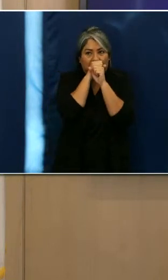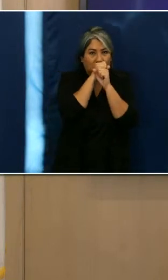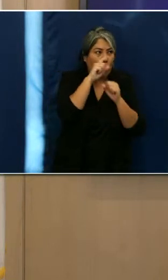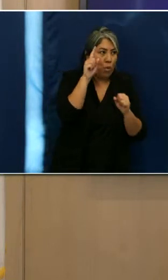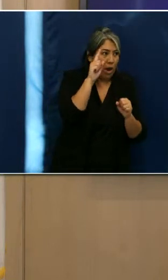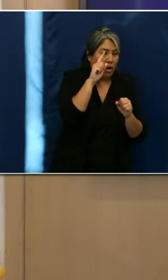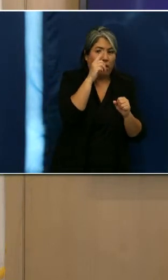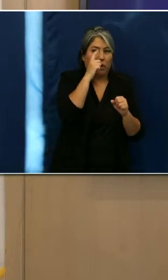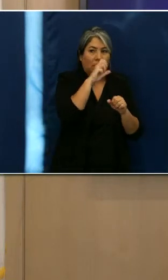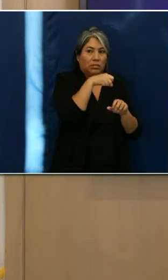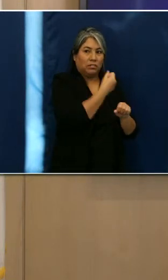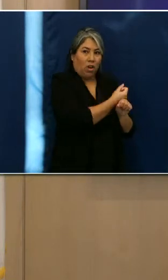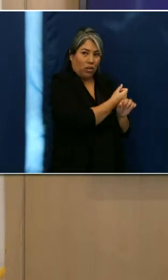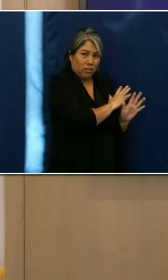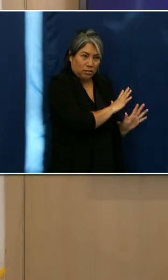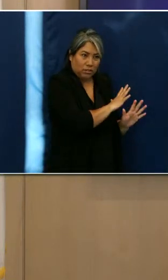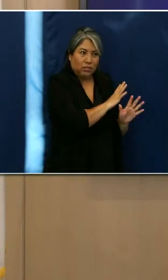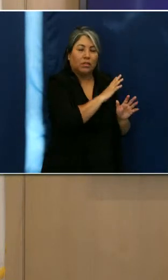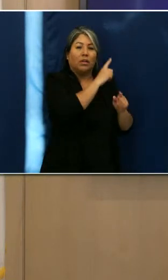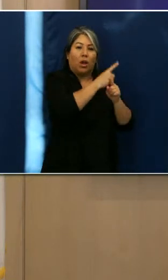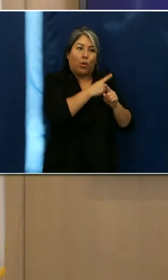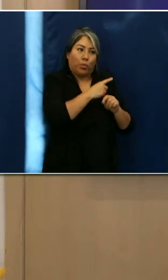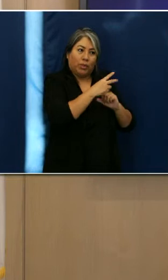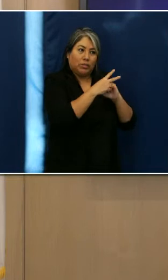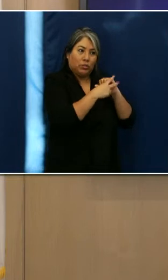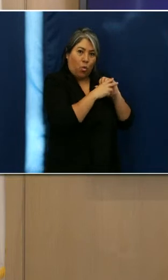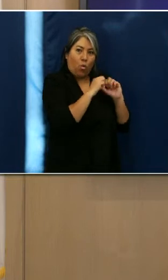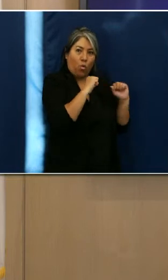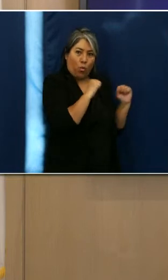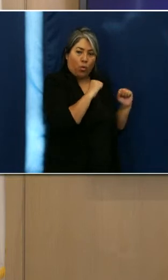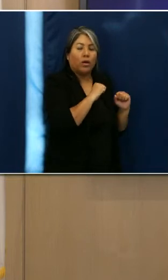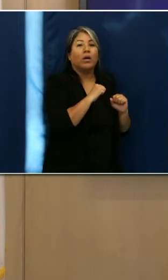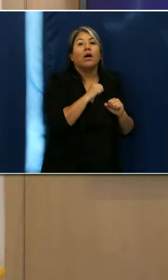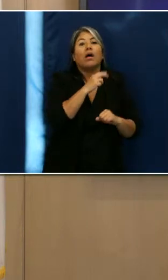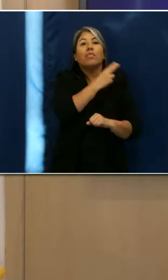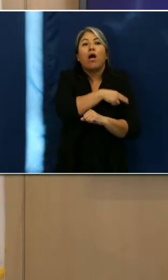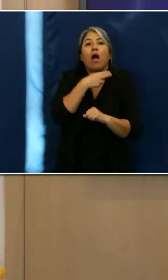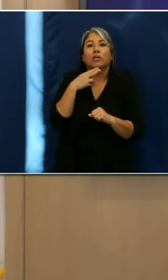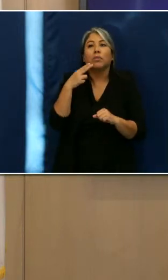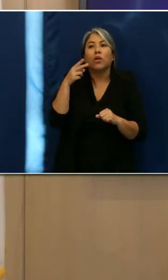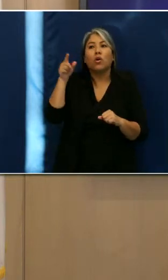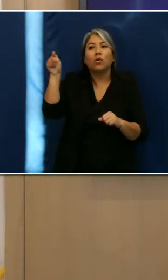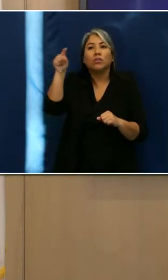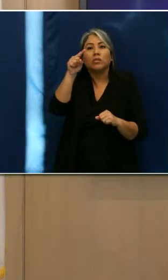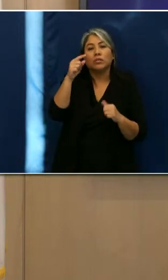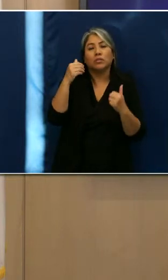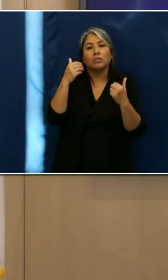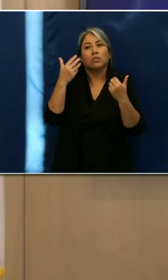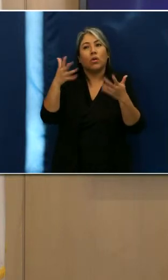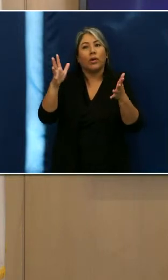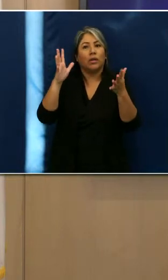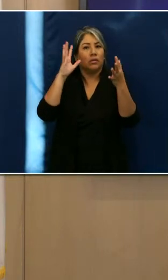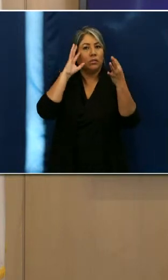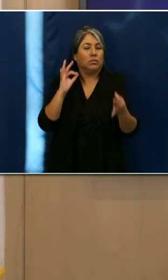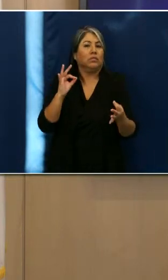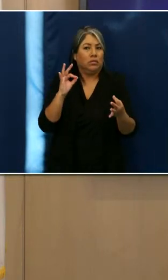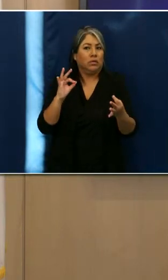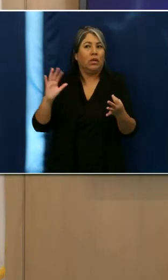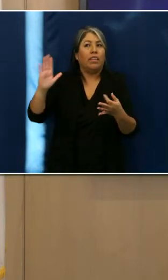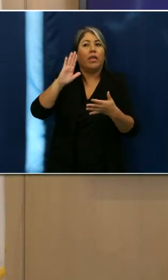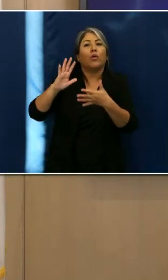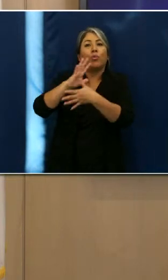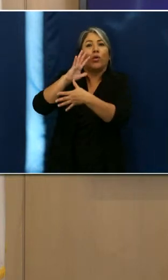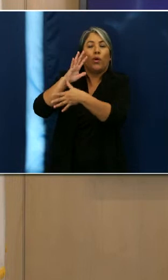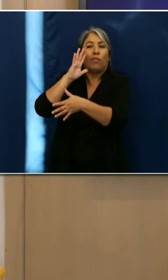guard and appropriately stored. The hospitals themselves have determined the priorities for their